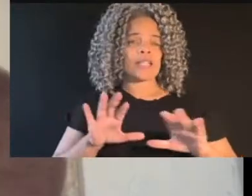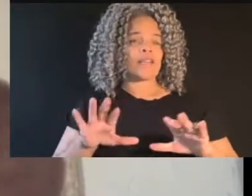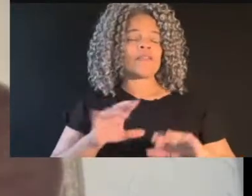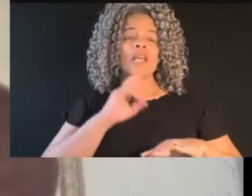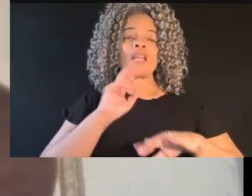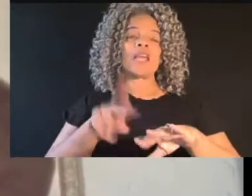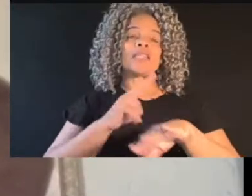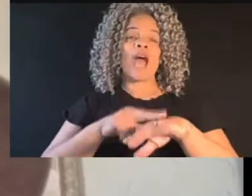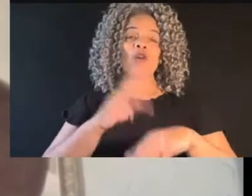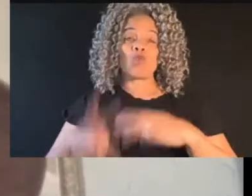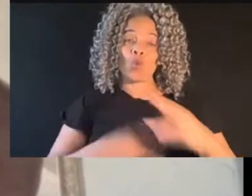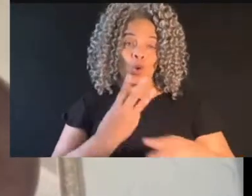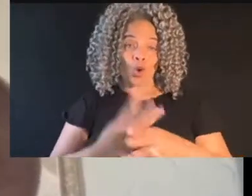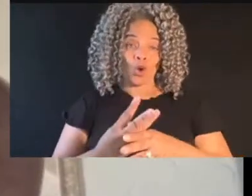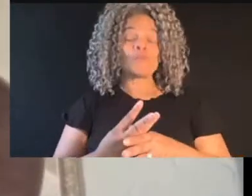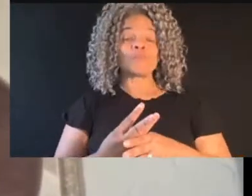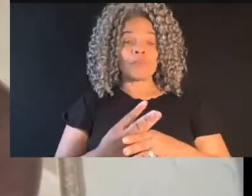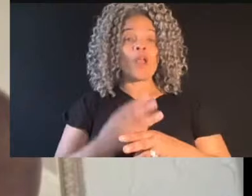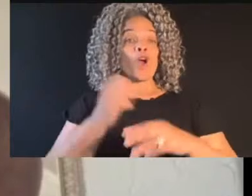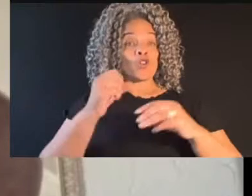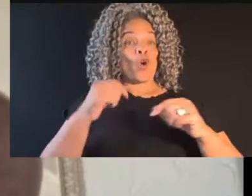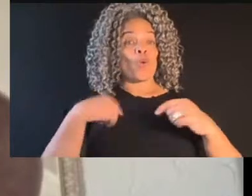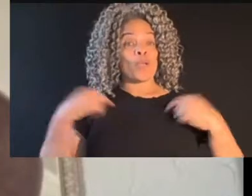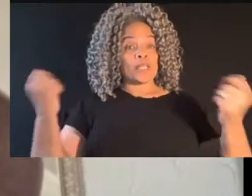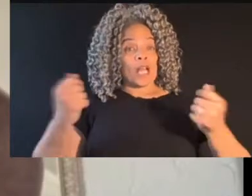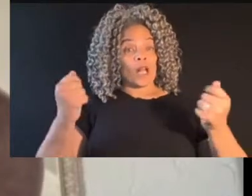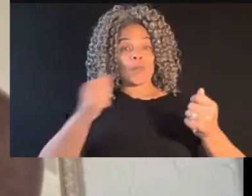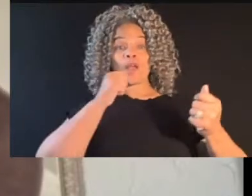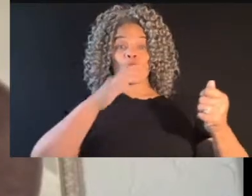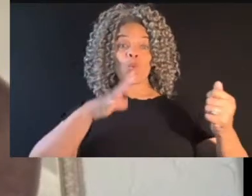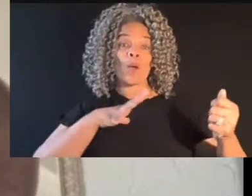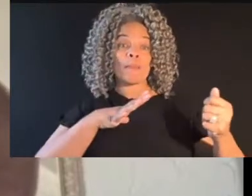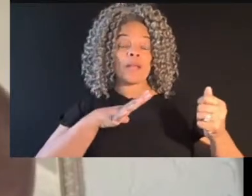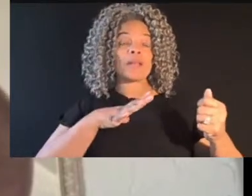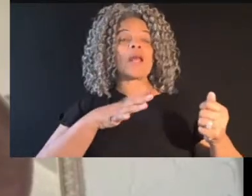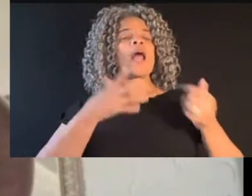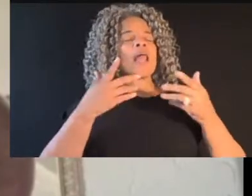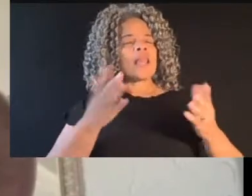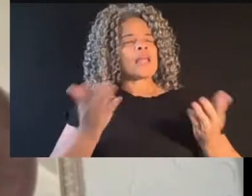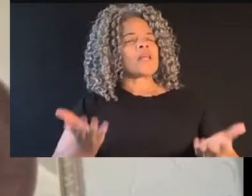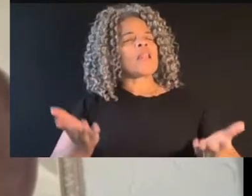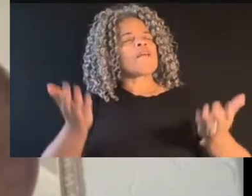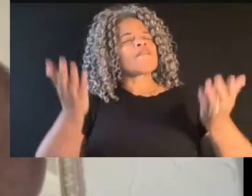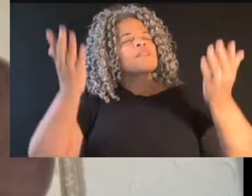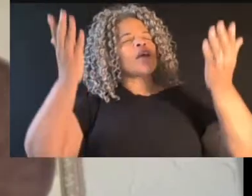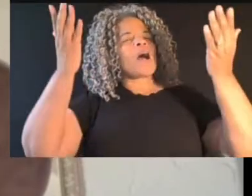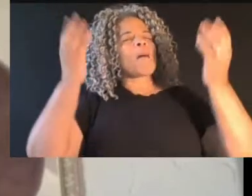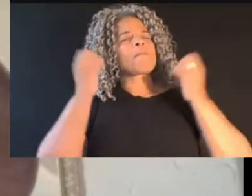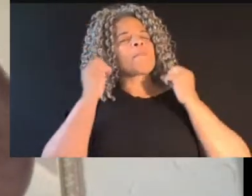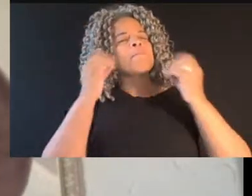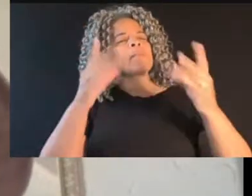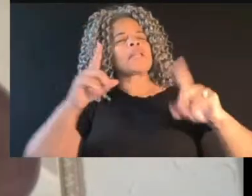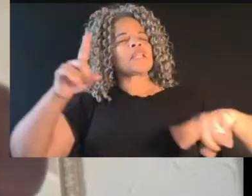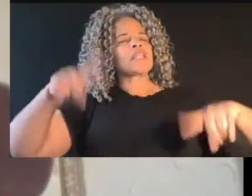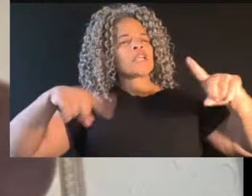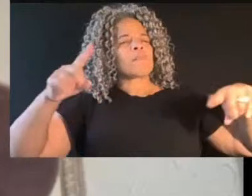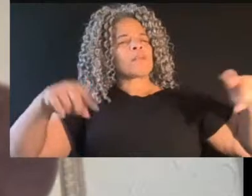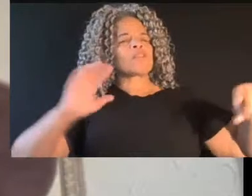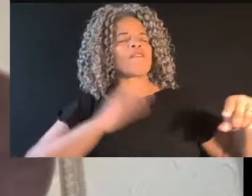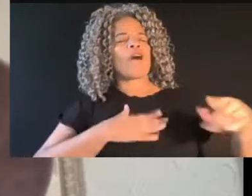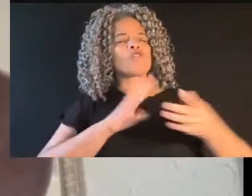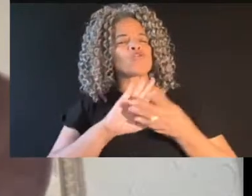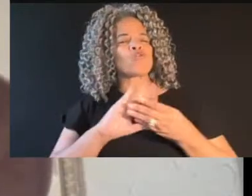world. And so as we celebrate women, let's lift up the many dimensions of our